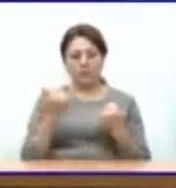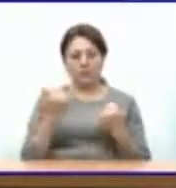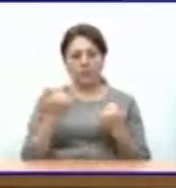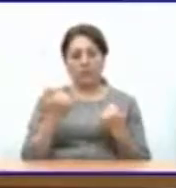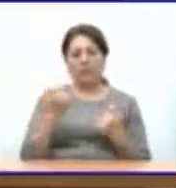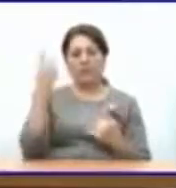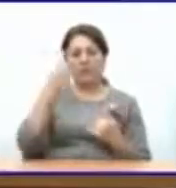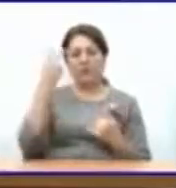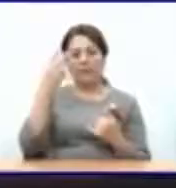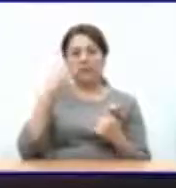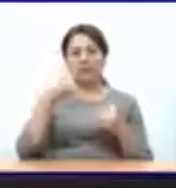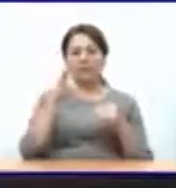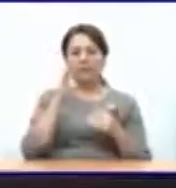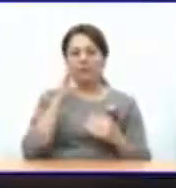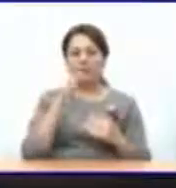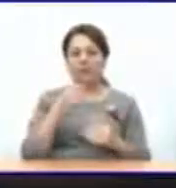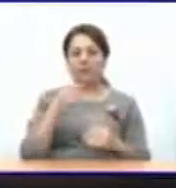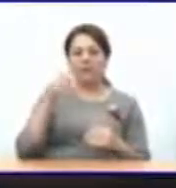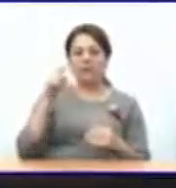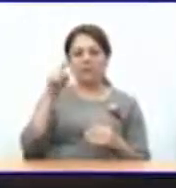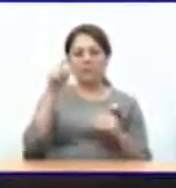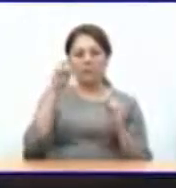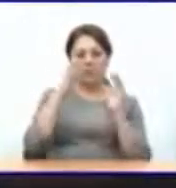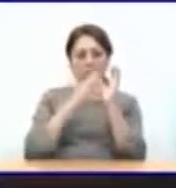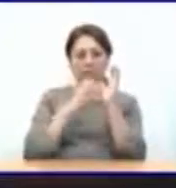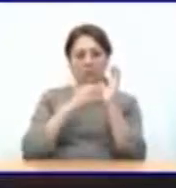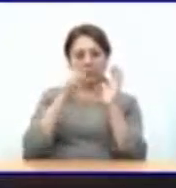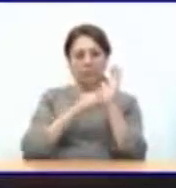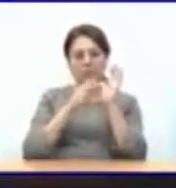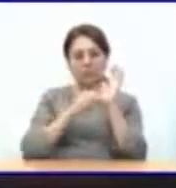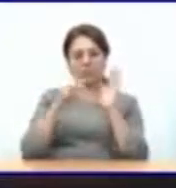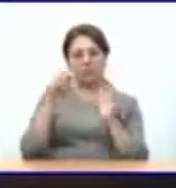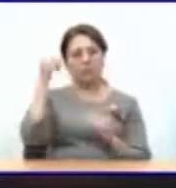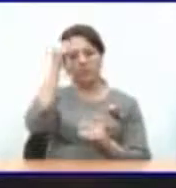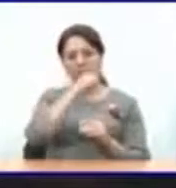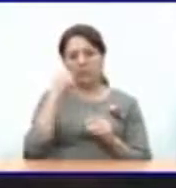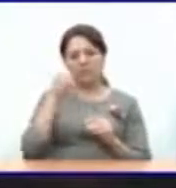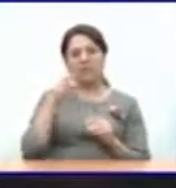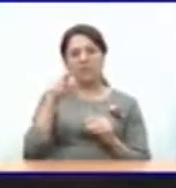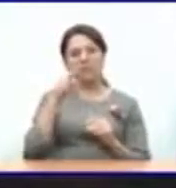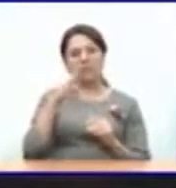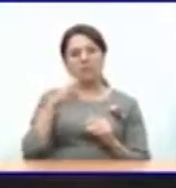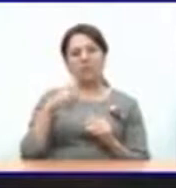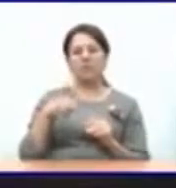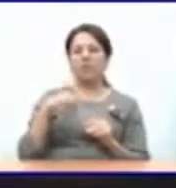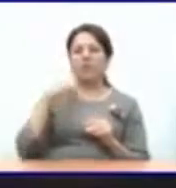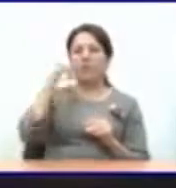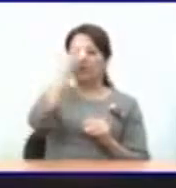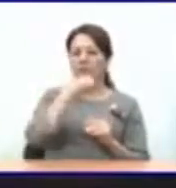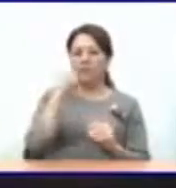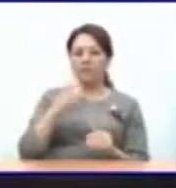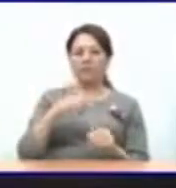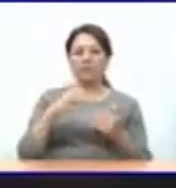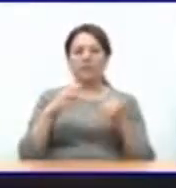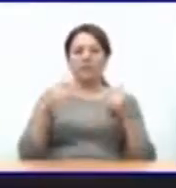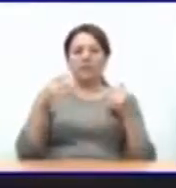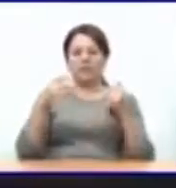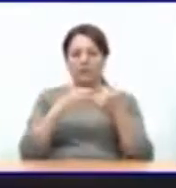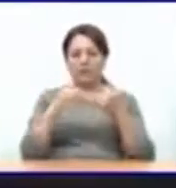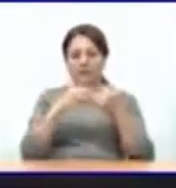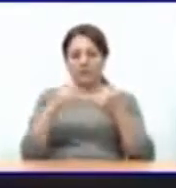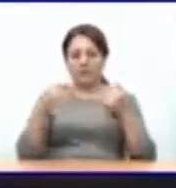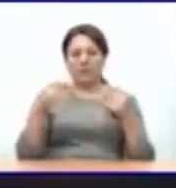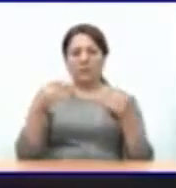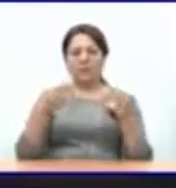ikkala holatda 1980-yilda va 20 yil oralig bilan 2000-yilda yerning magnet maydonining